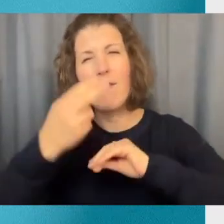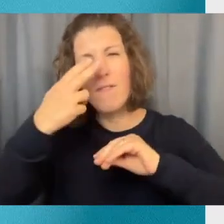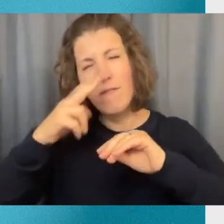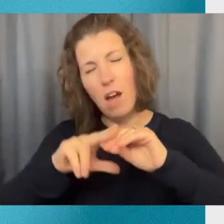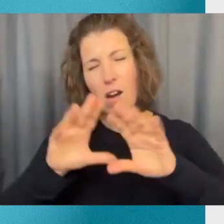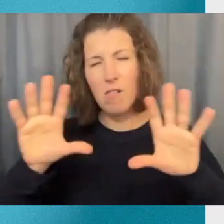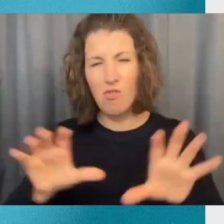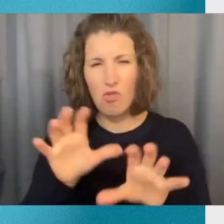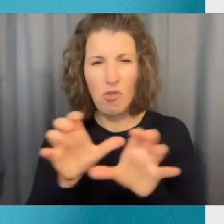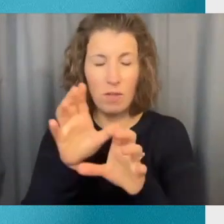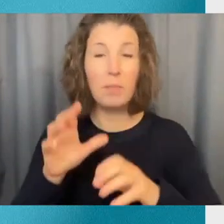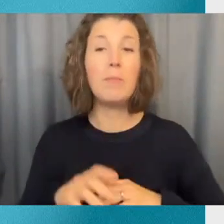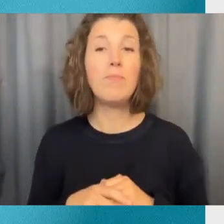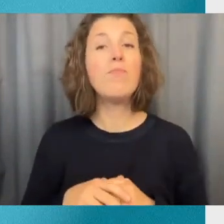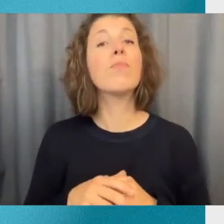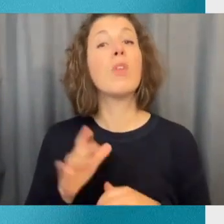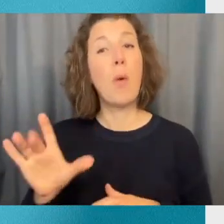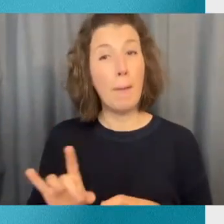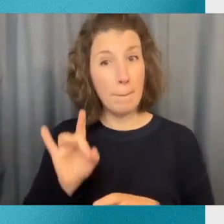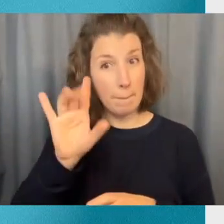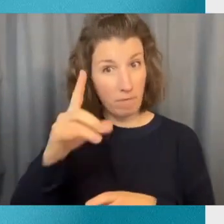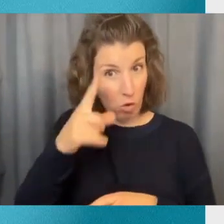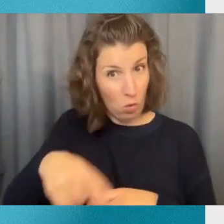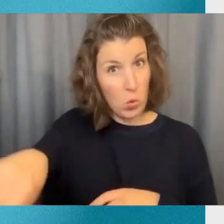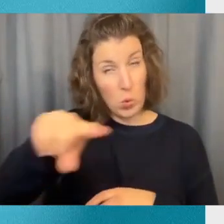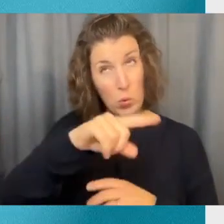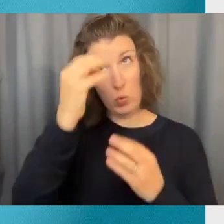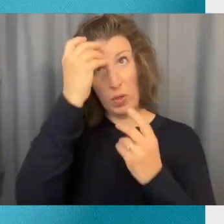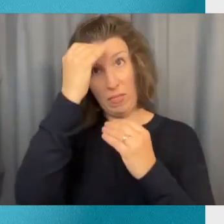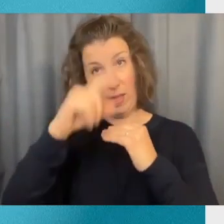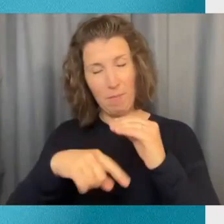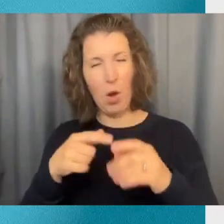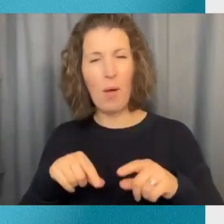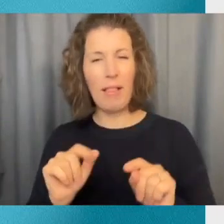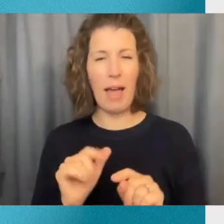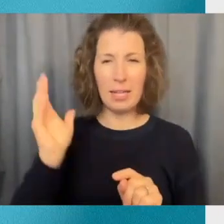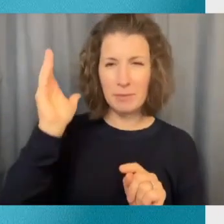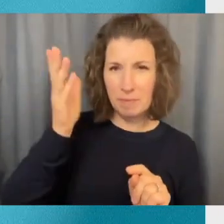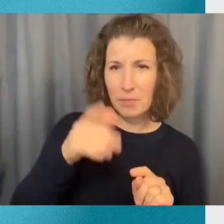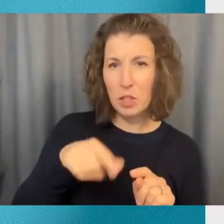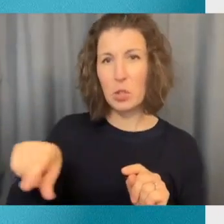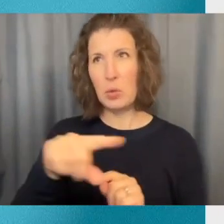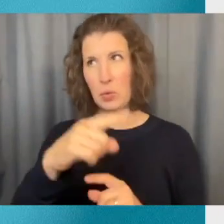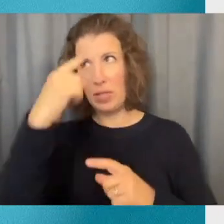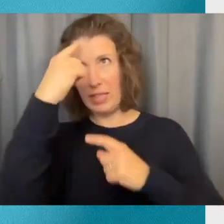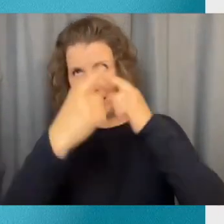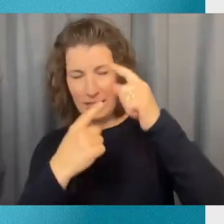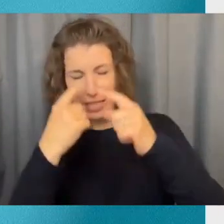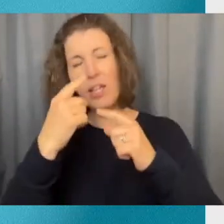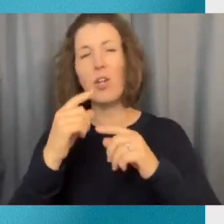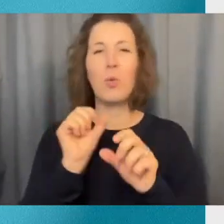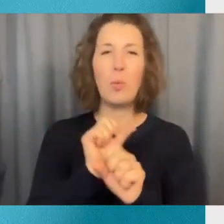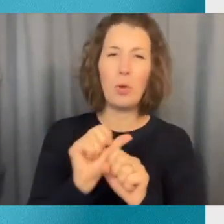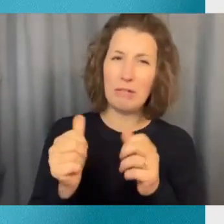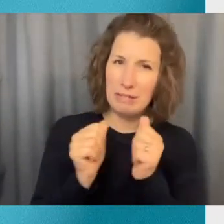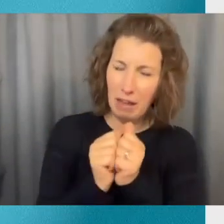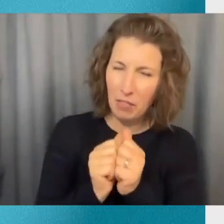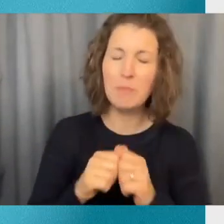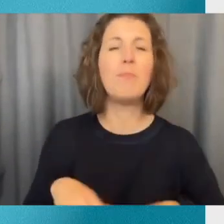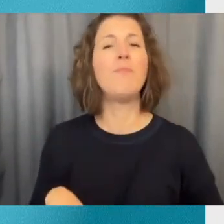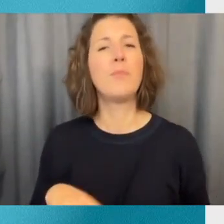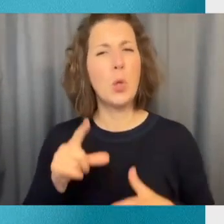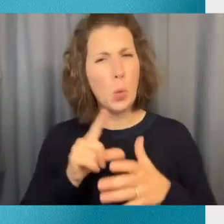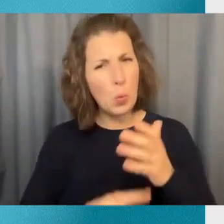to think about as we continue, as I continue talking and as we continue thinking and working together is, what would be your